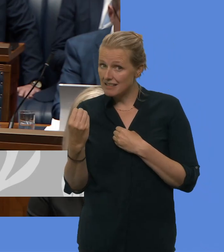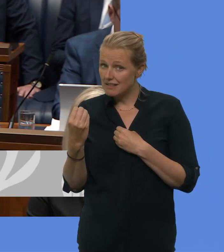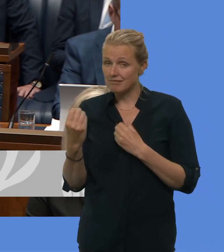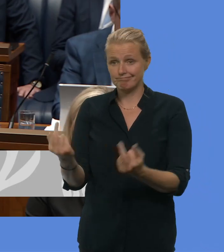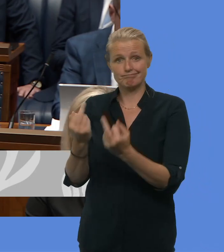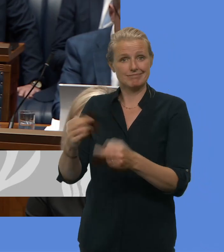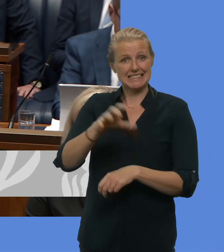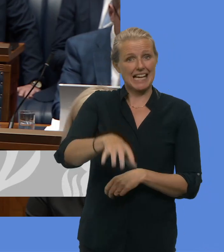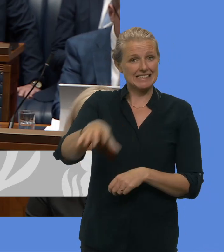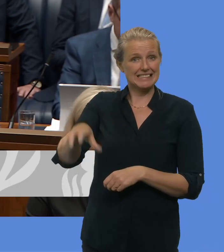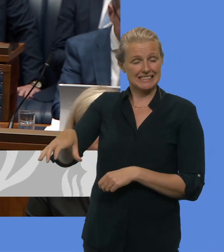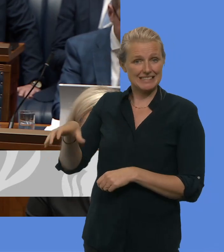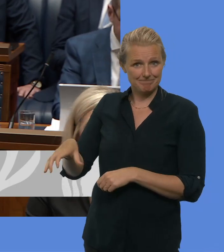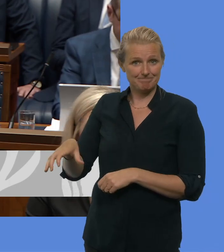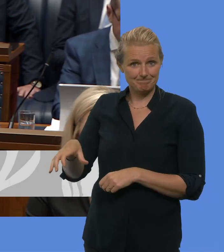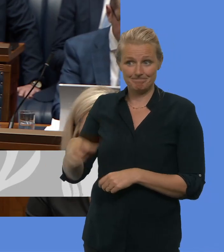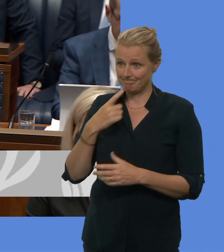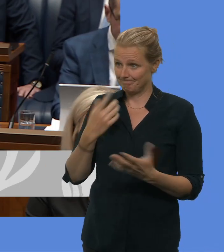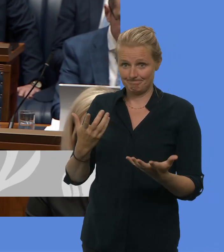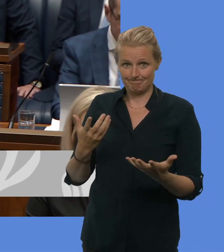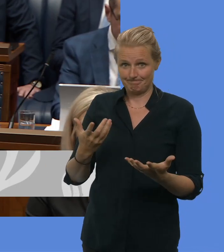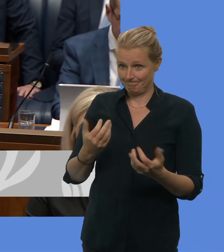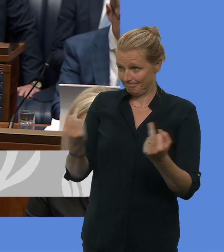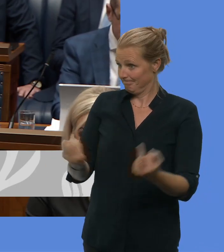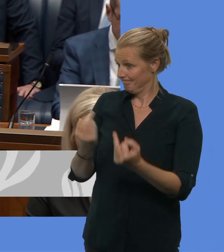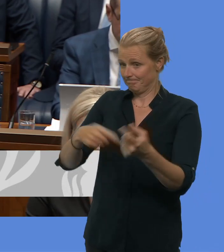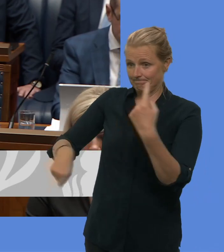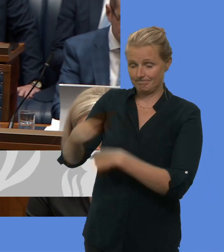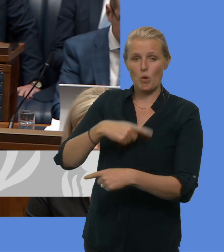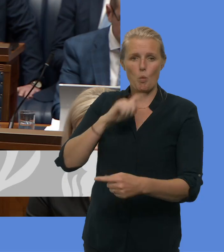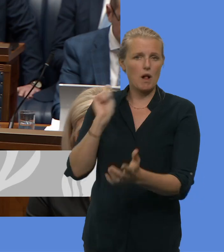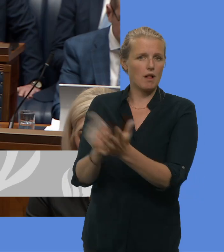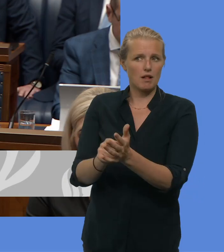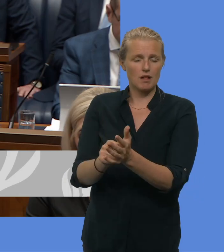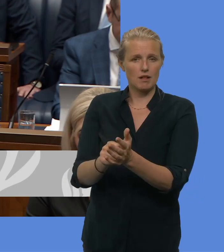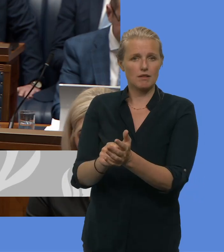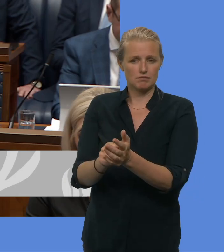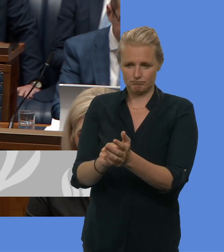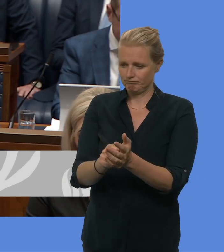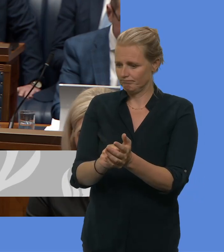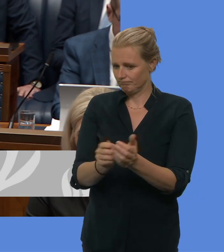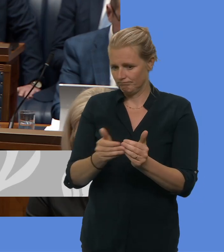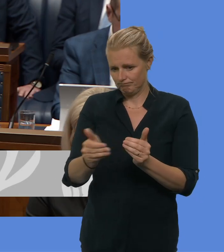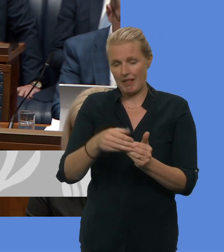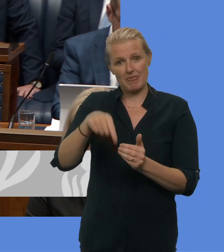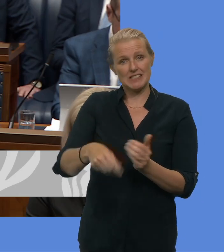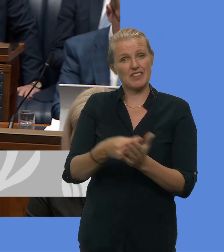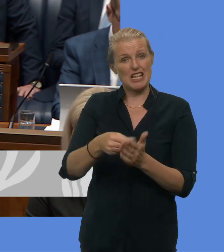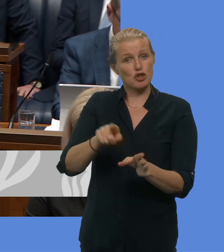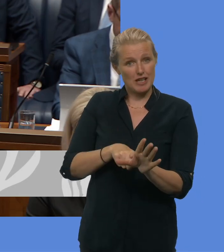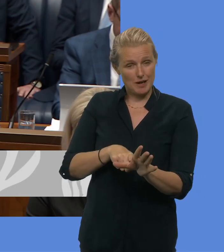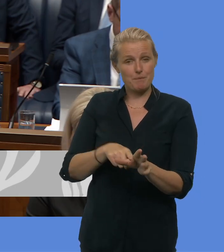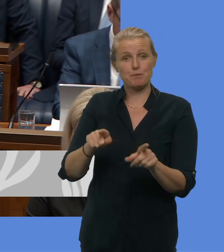such sites which have been declared surplus, and they are planned for disposal within this financial year and also